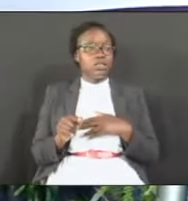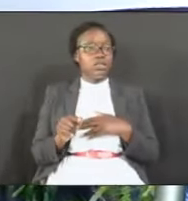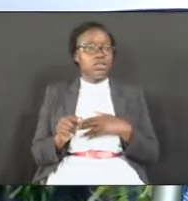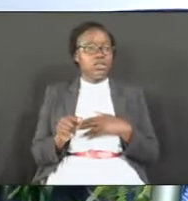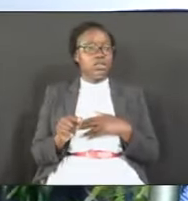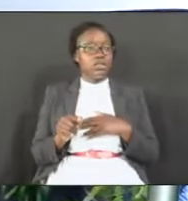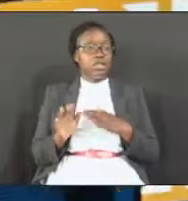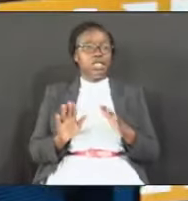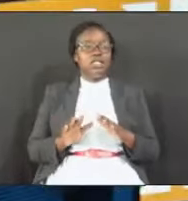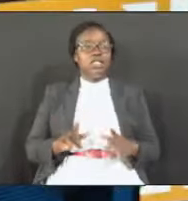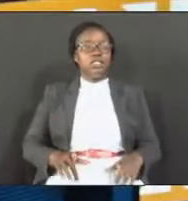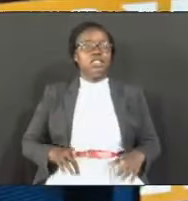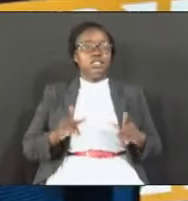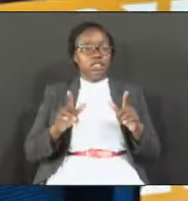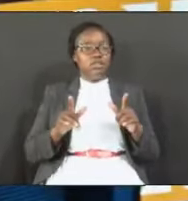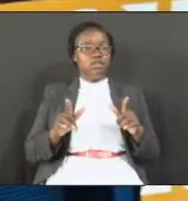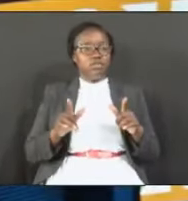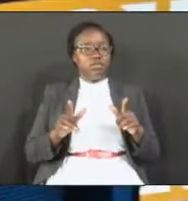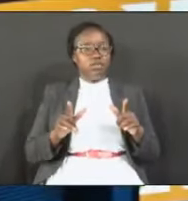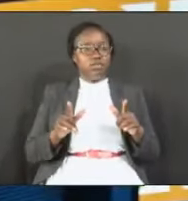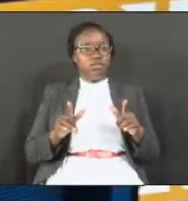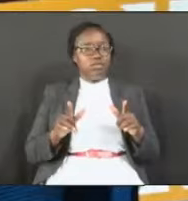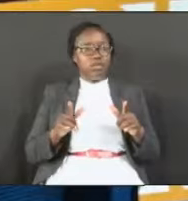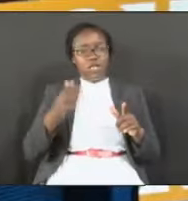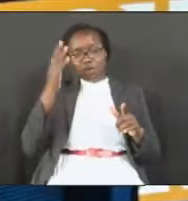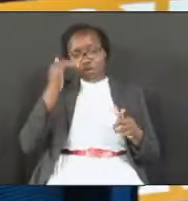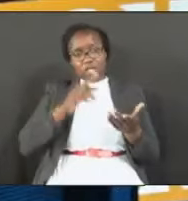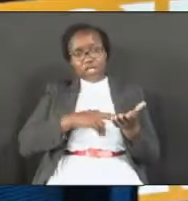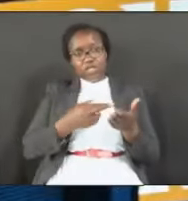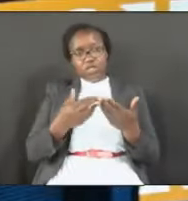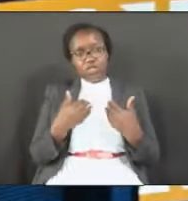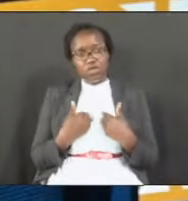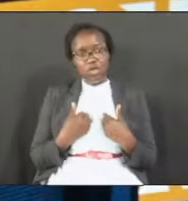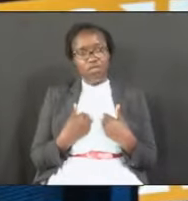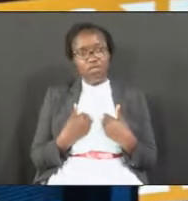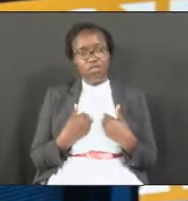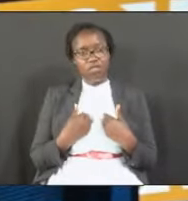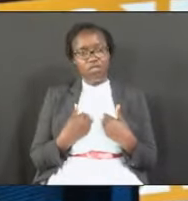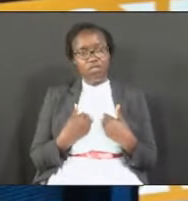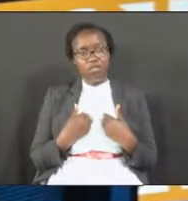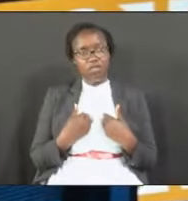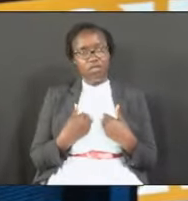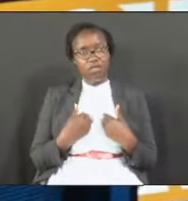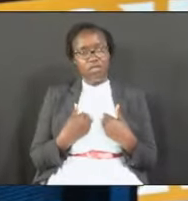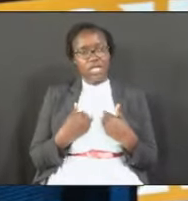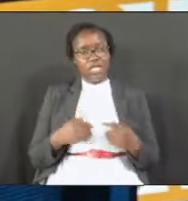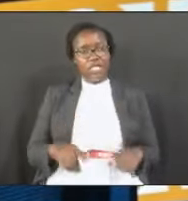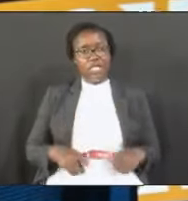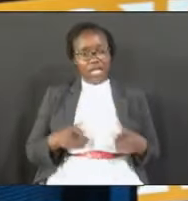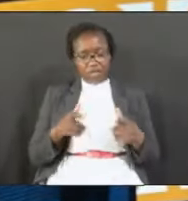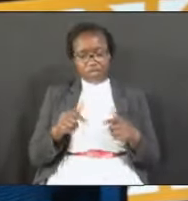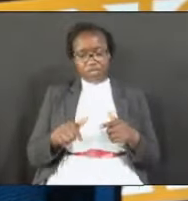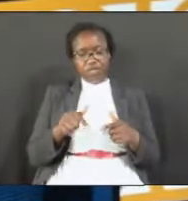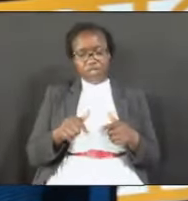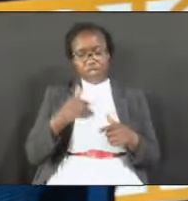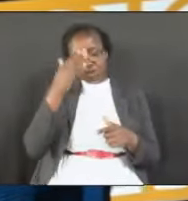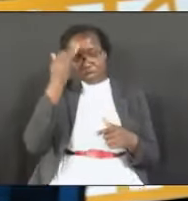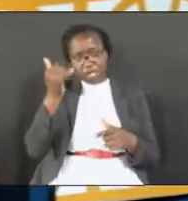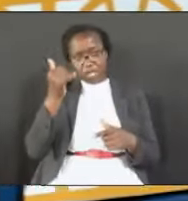live this life because of the resources you have. We live in this life because of